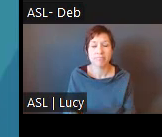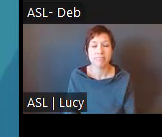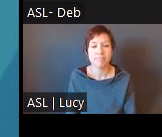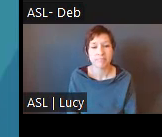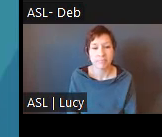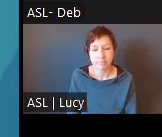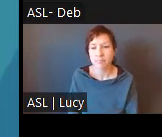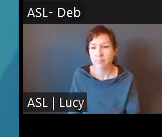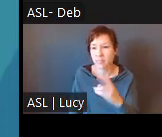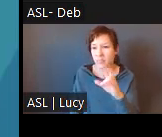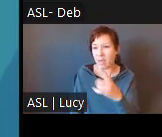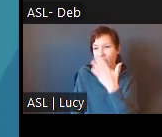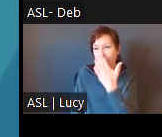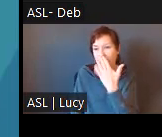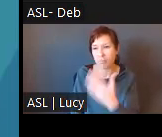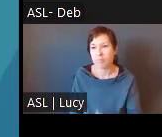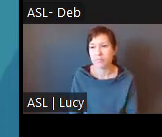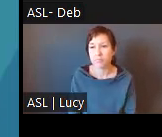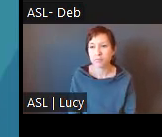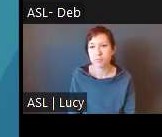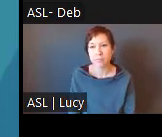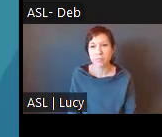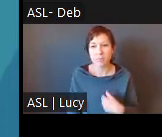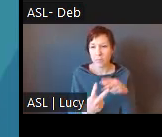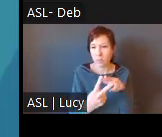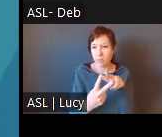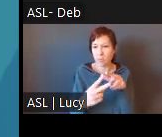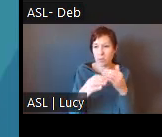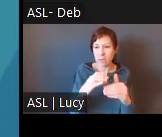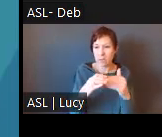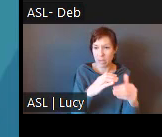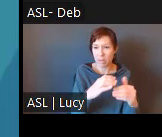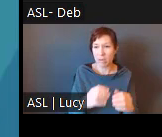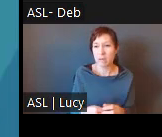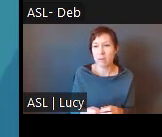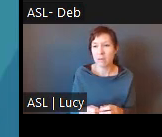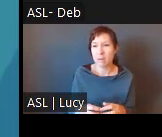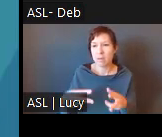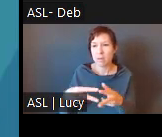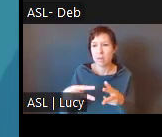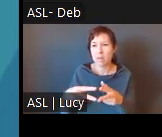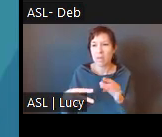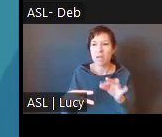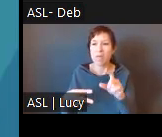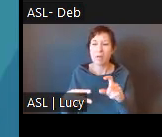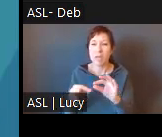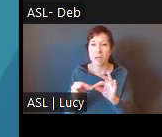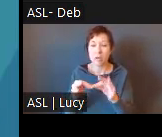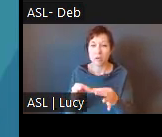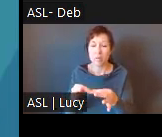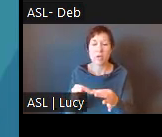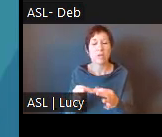Thank you, Val. So there are two emails there. One is for interpretation services, another is for